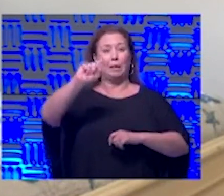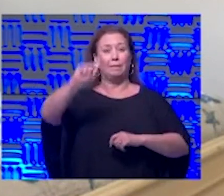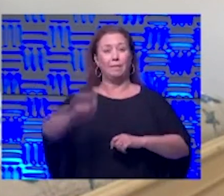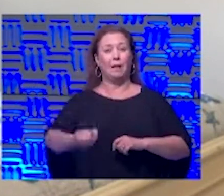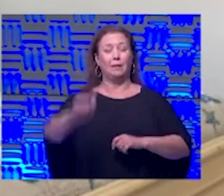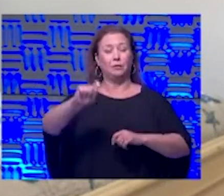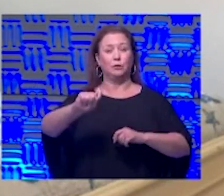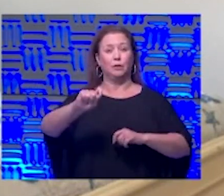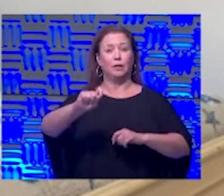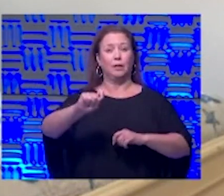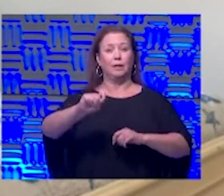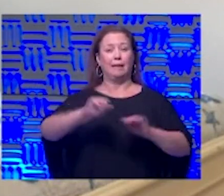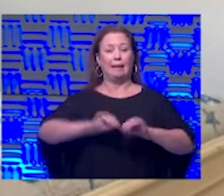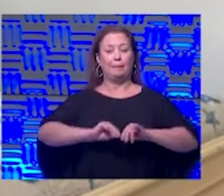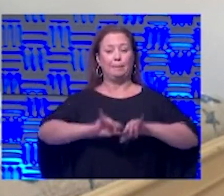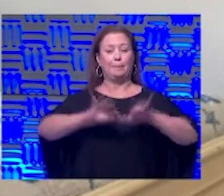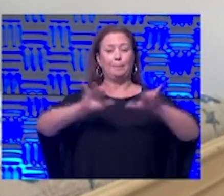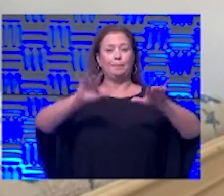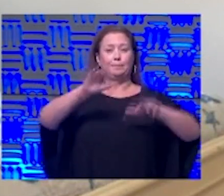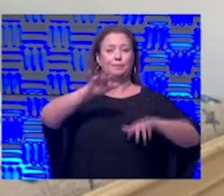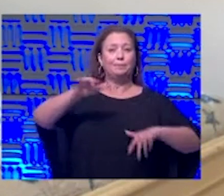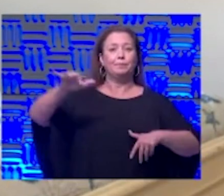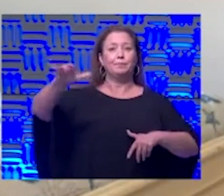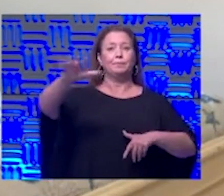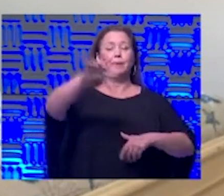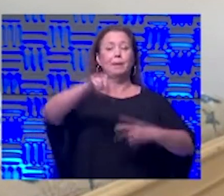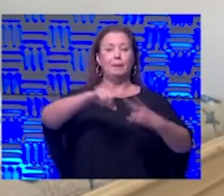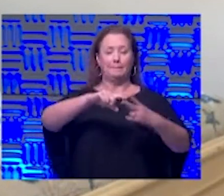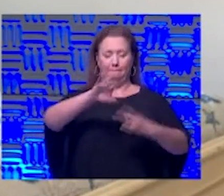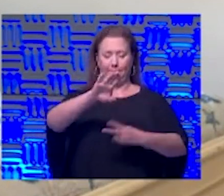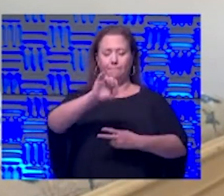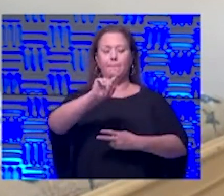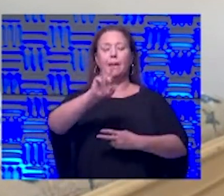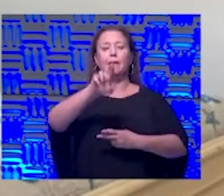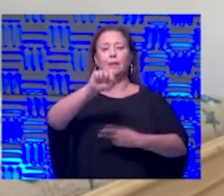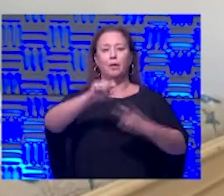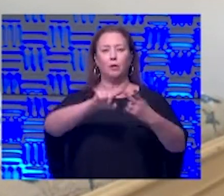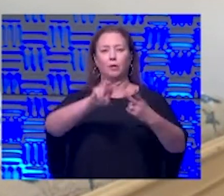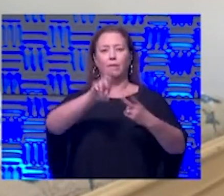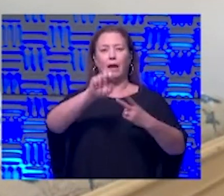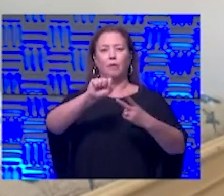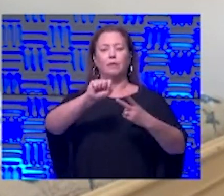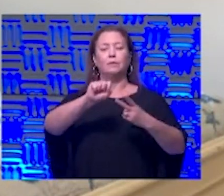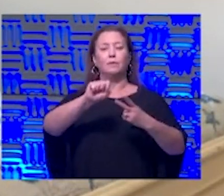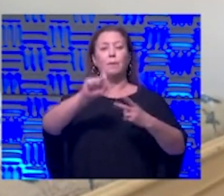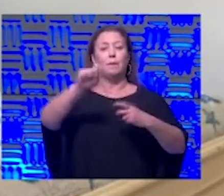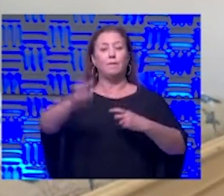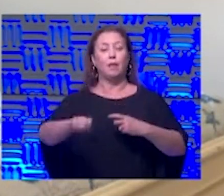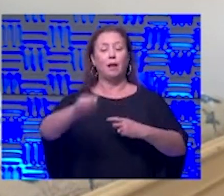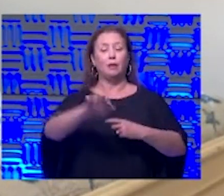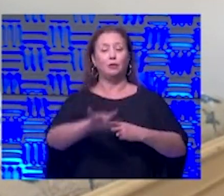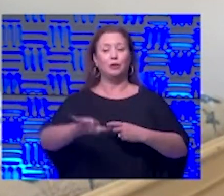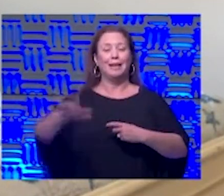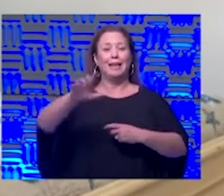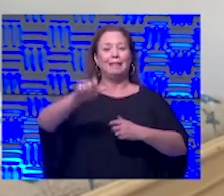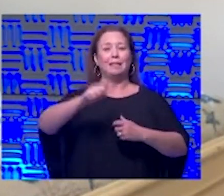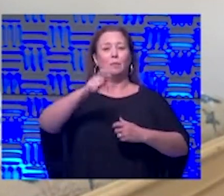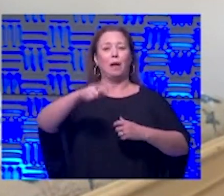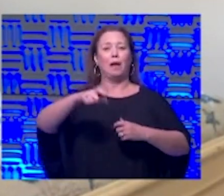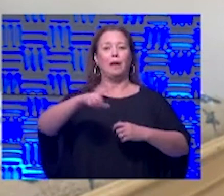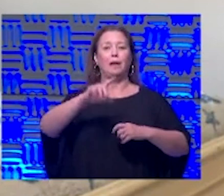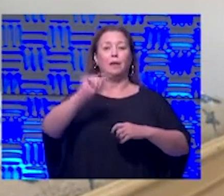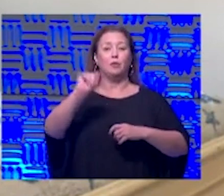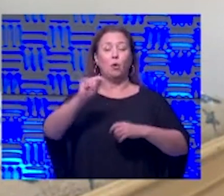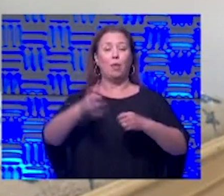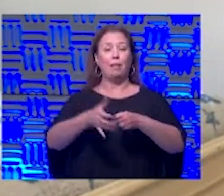they can aerosolize bacteria, viruses, things of that nature just from the toilet flushing itself. That's why toilet covers